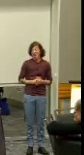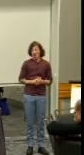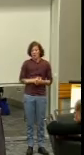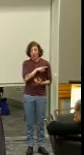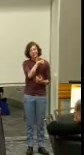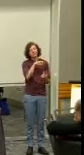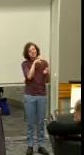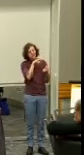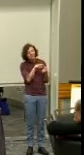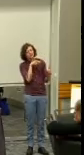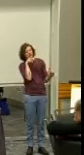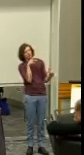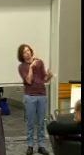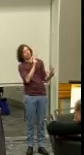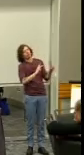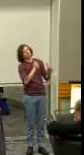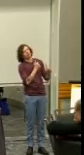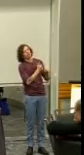disabilities specifically.